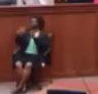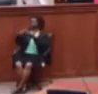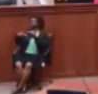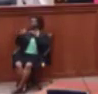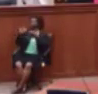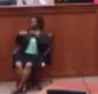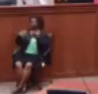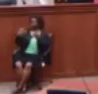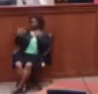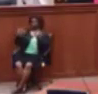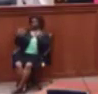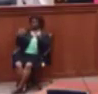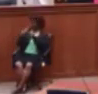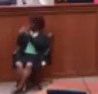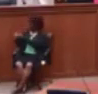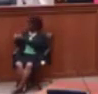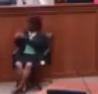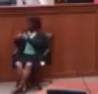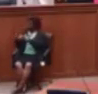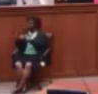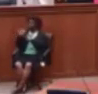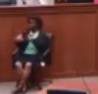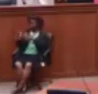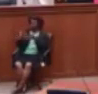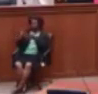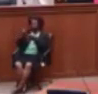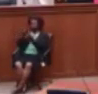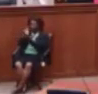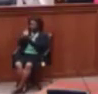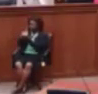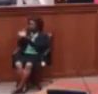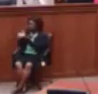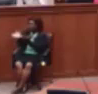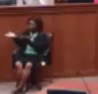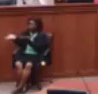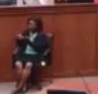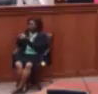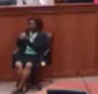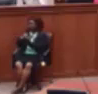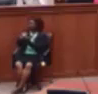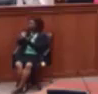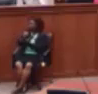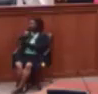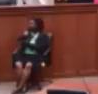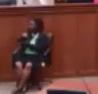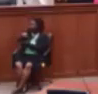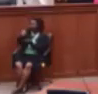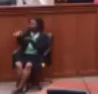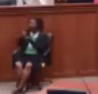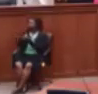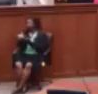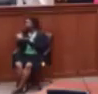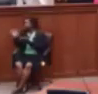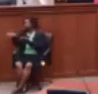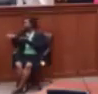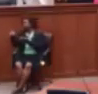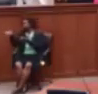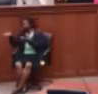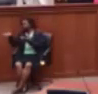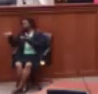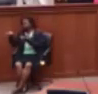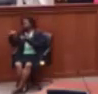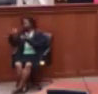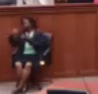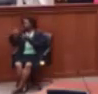manufacturing pathway? Is this an IT pathway? Is there some cross in between? So we have been asked to, from the field, align